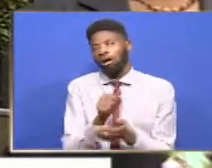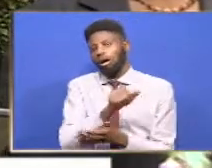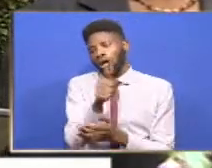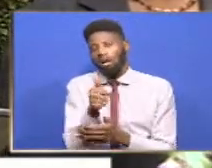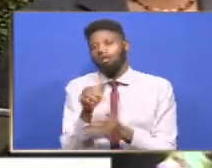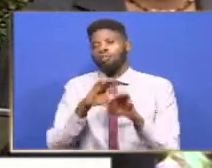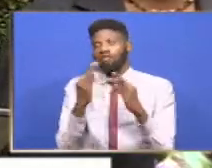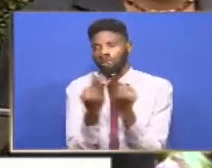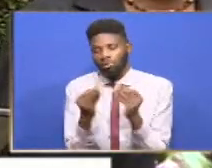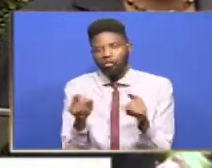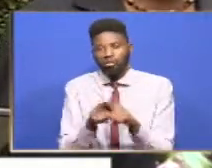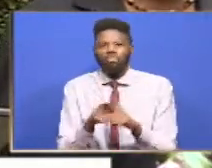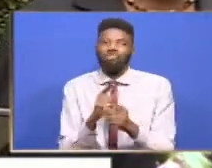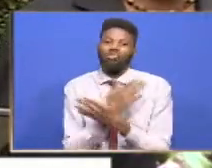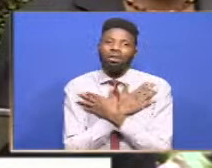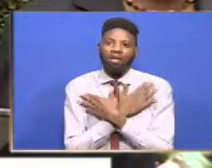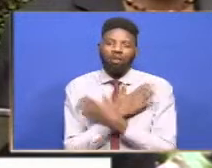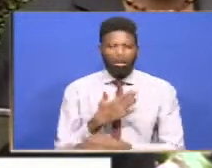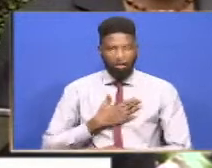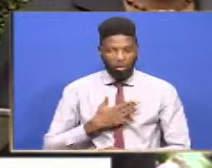families and friends.